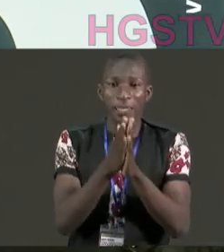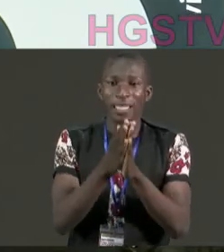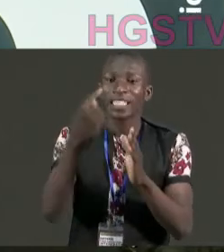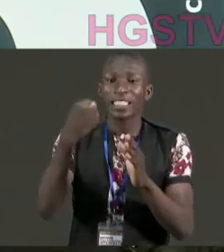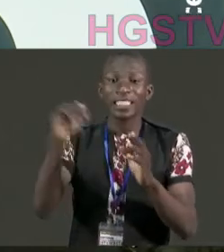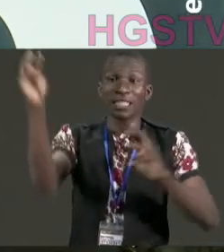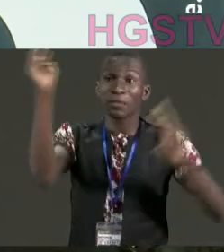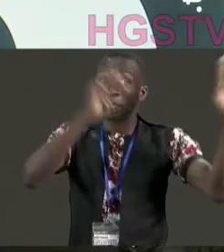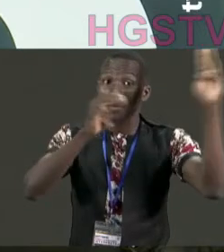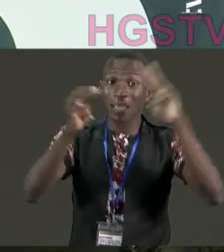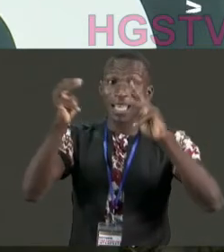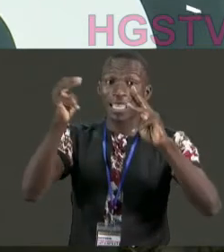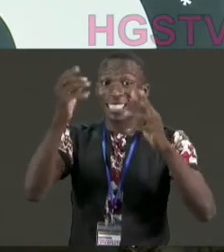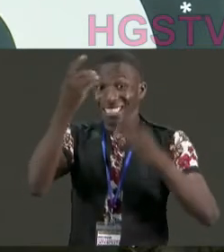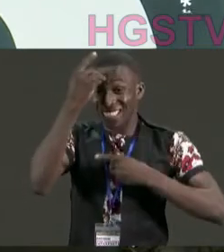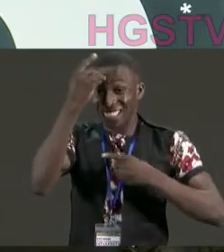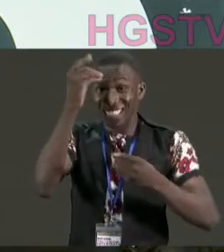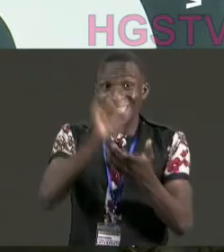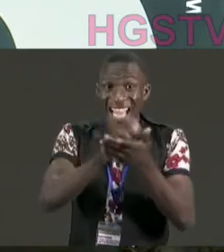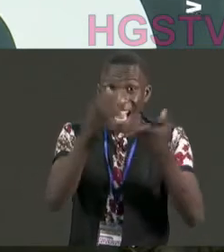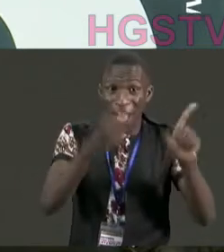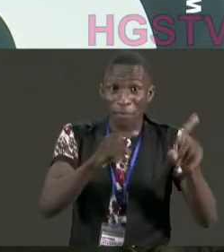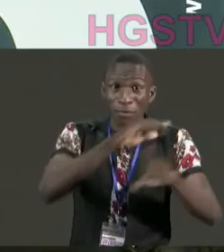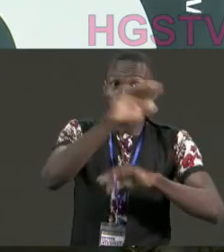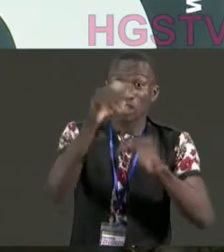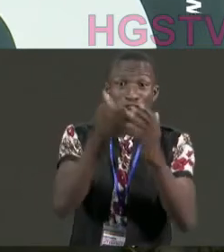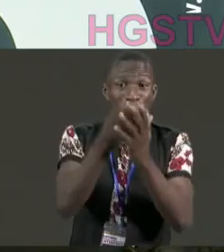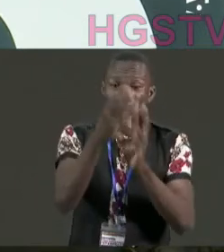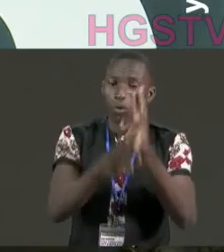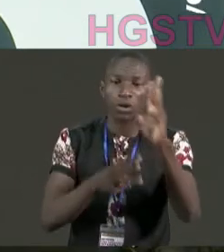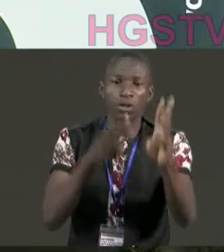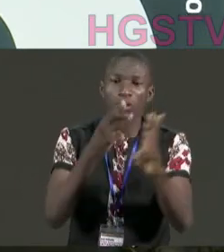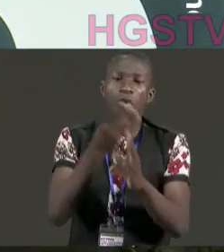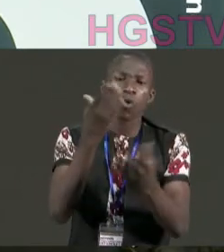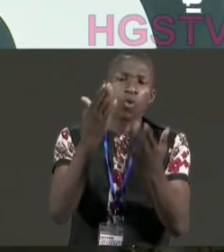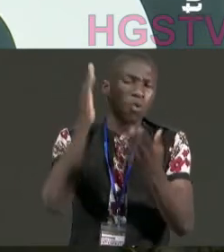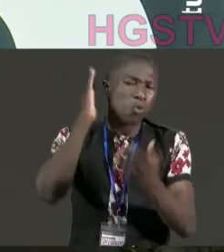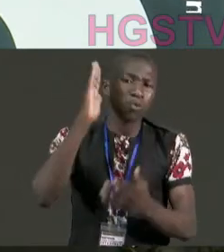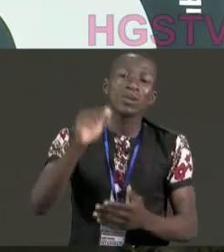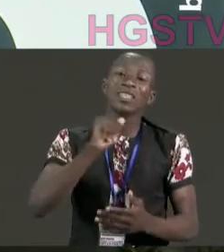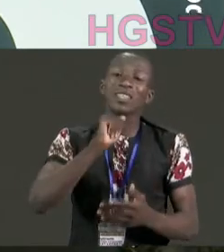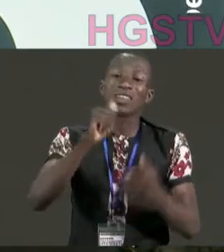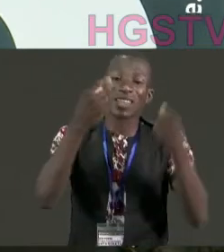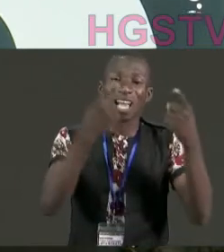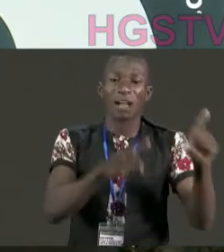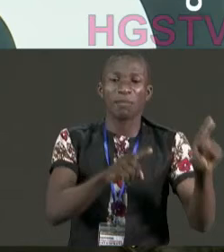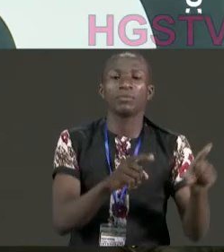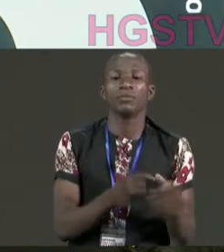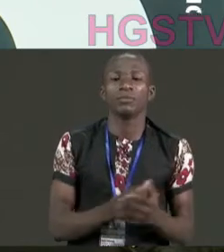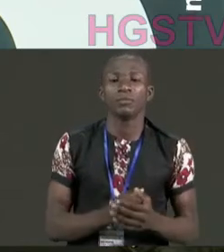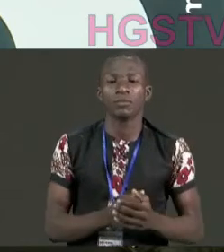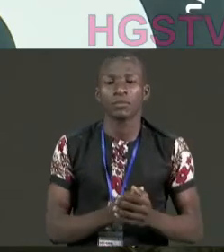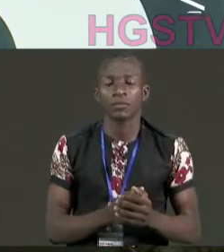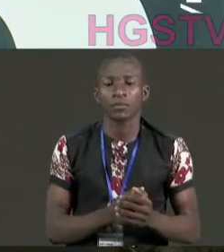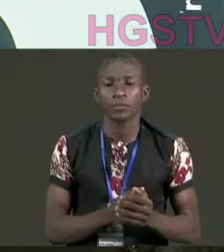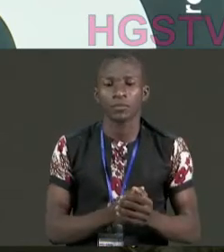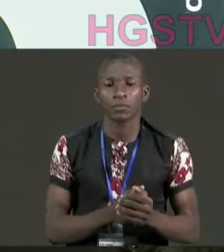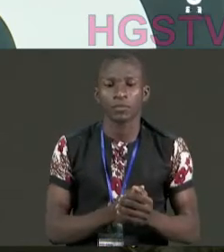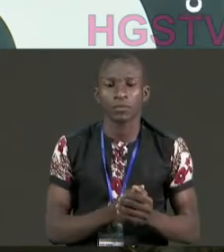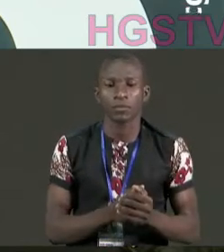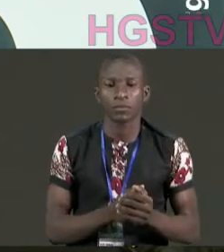China is now affecting the whole world, probably would have been averted.